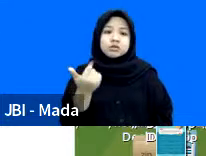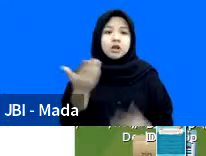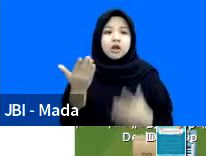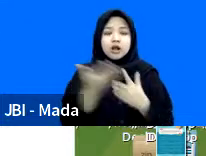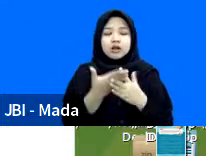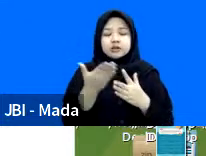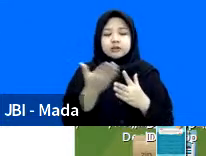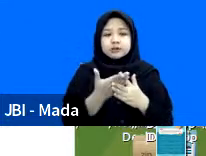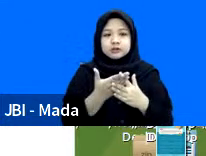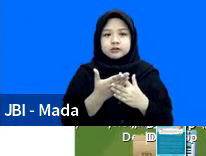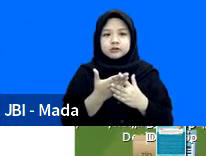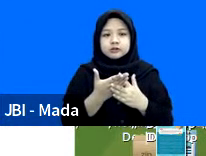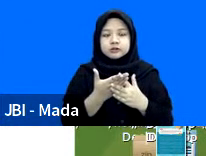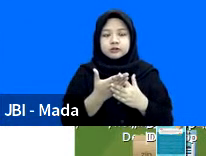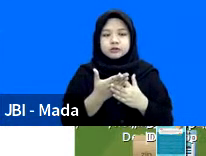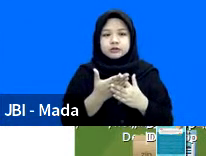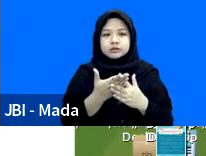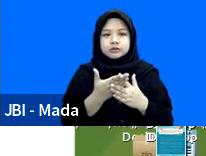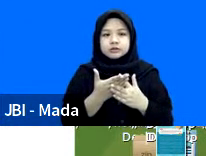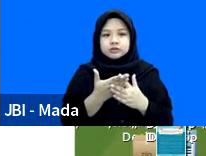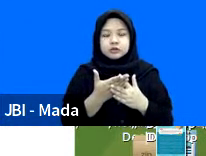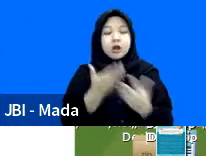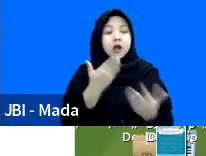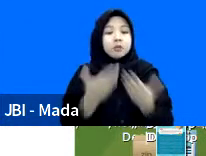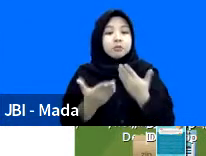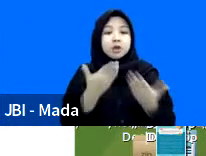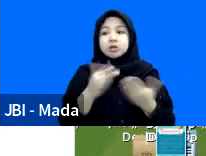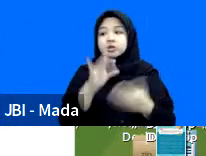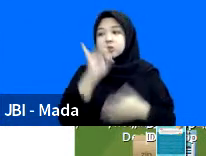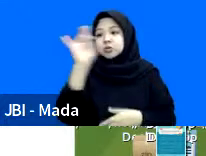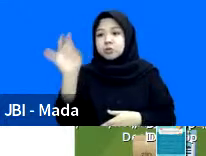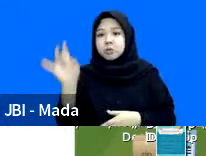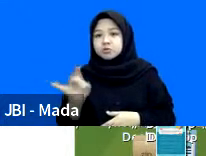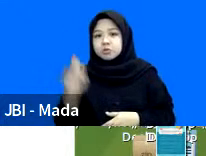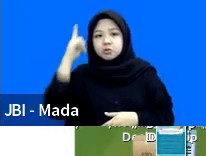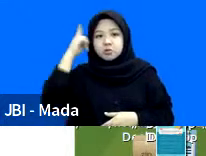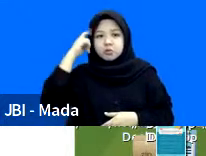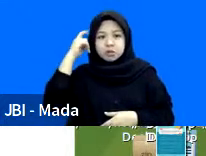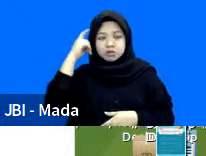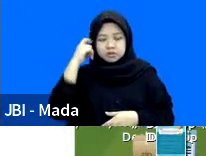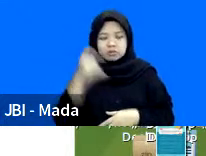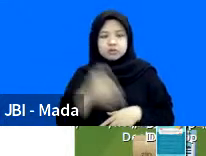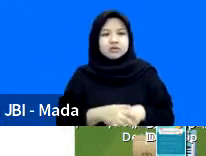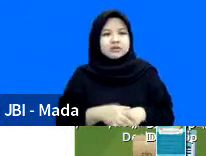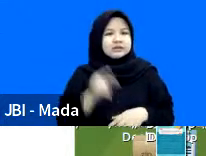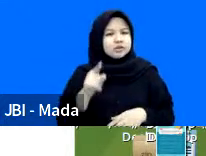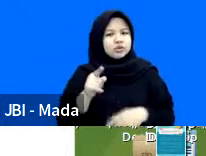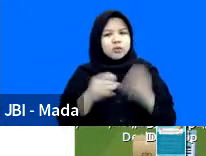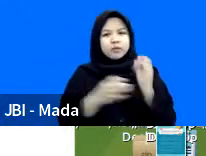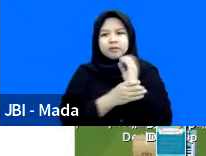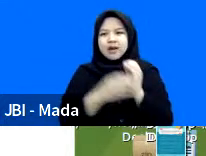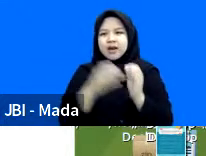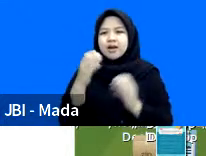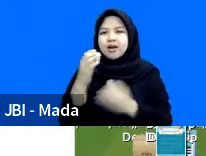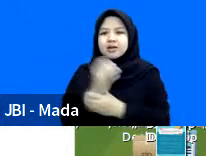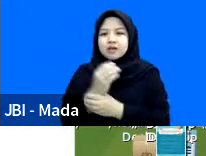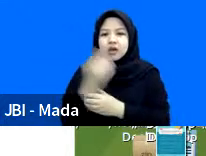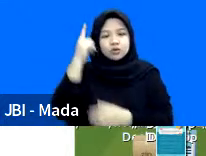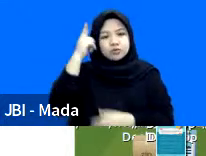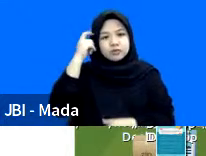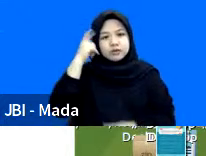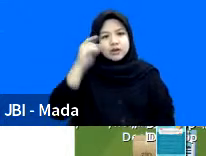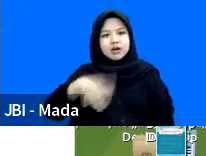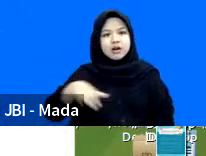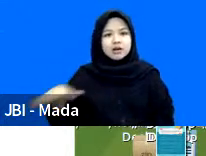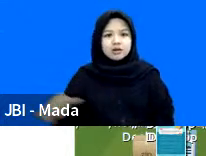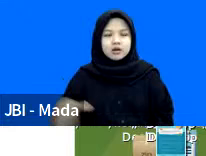X app or Y app and learn. And this is something that is going to be very harmful to the cause of children's learning. I'm talking not only from a